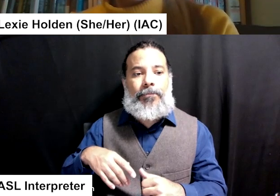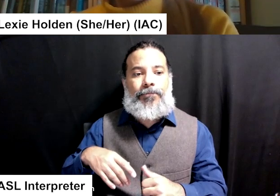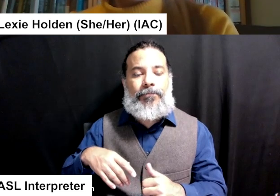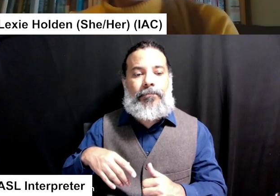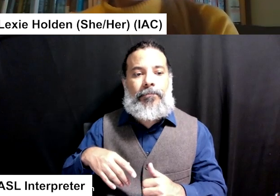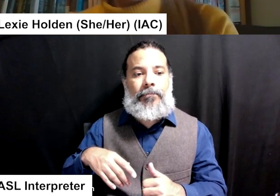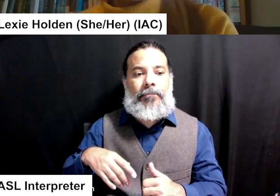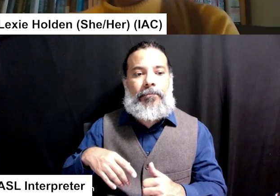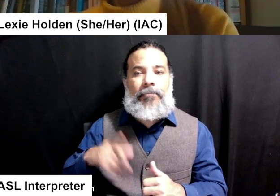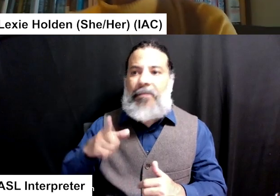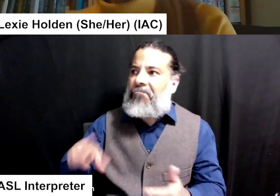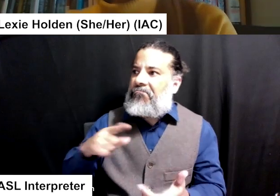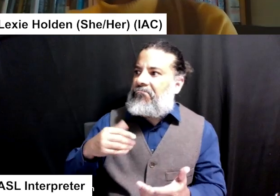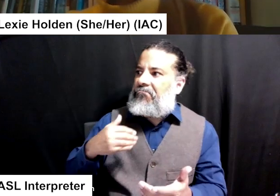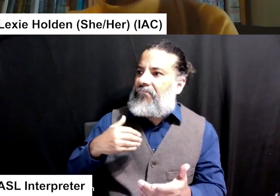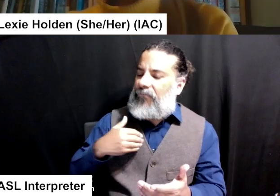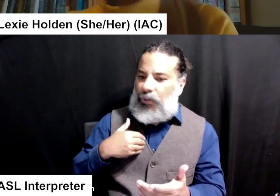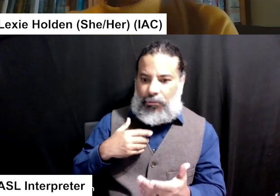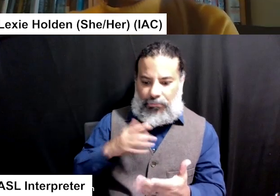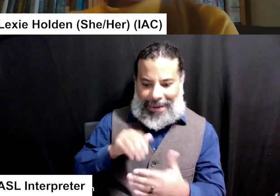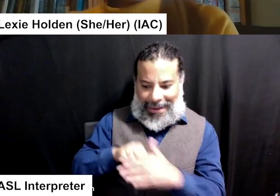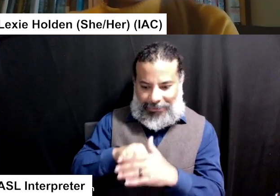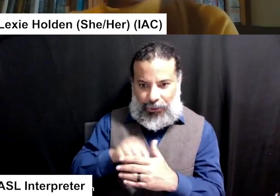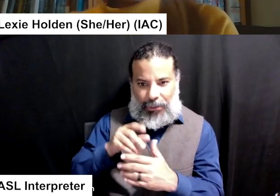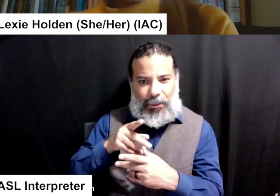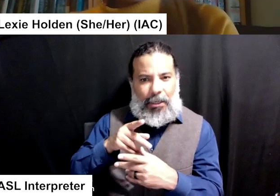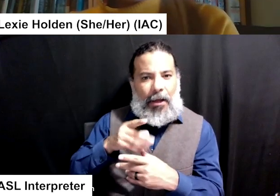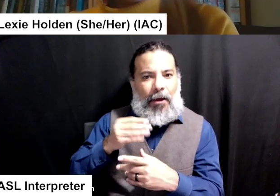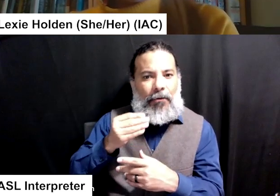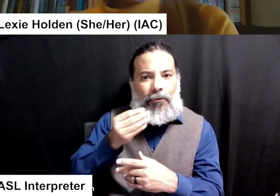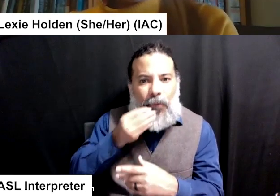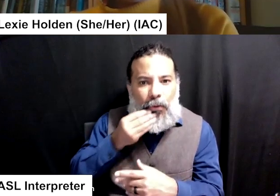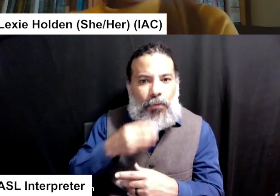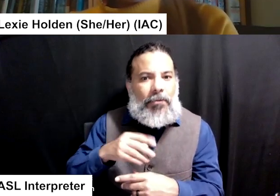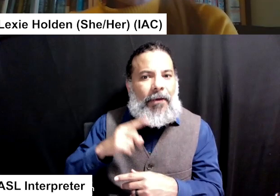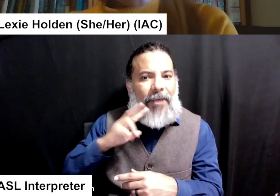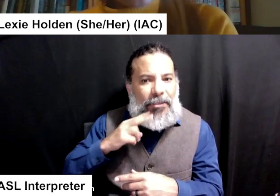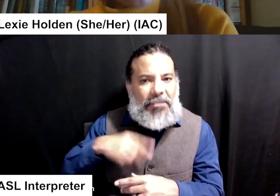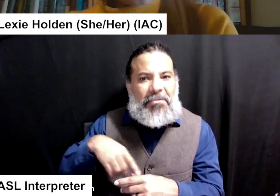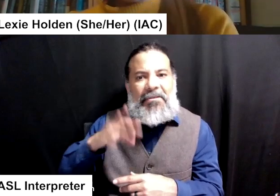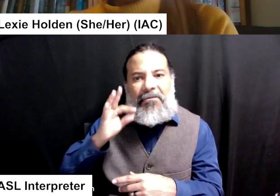have access to this produce, to these vegetables, this fruit. I think